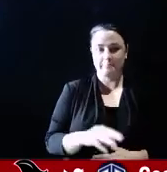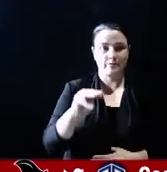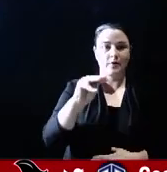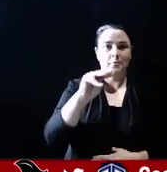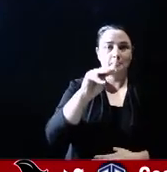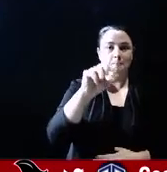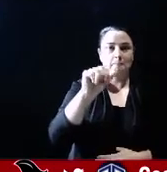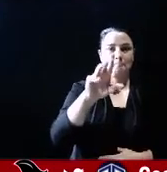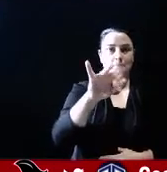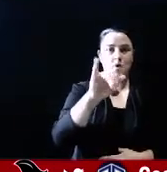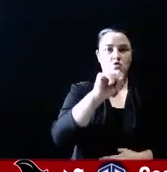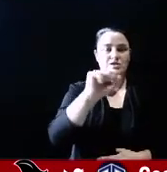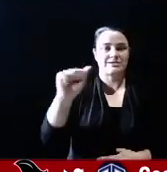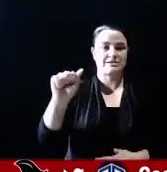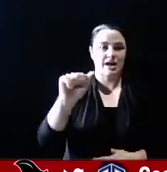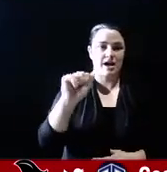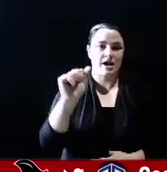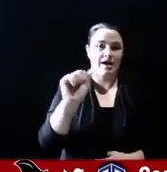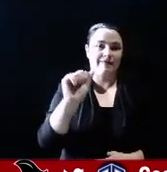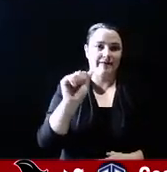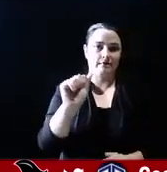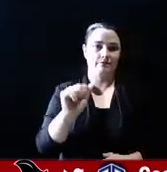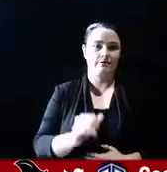Marissa Ann Alva.